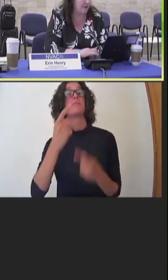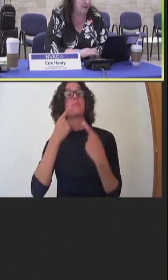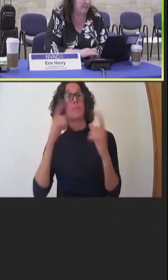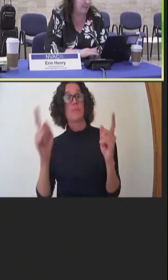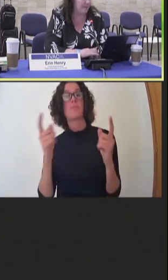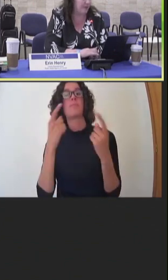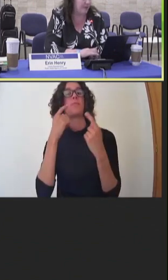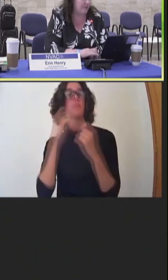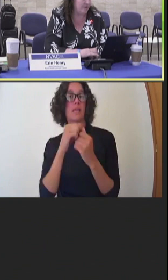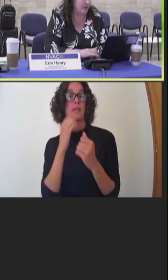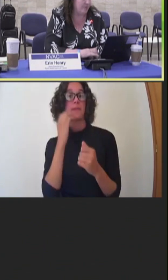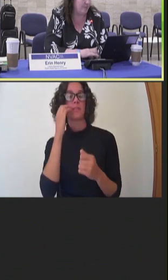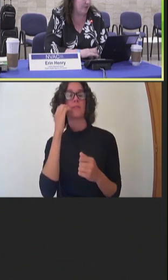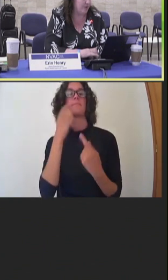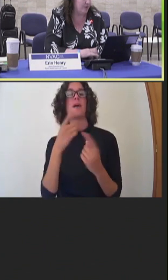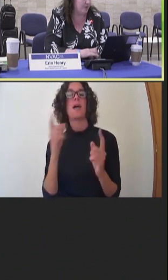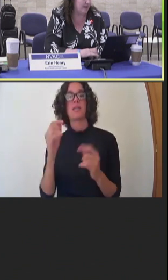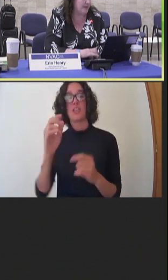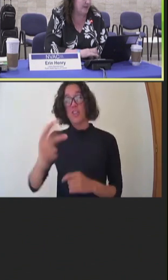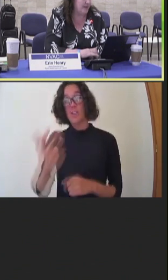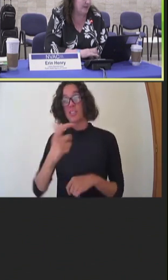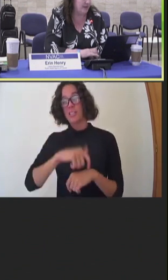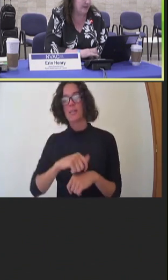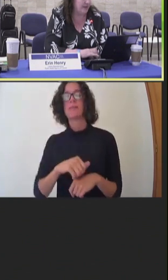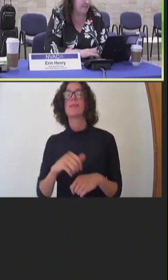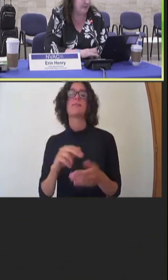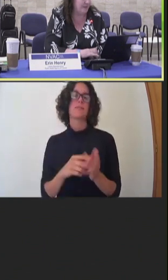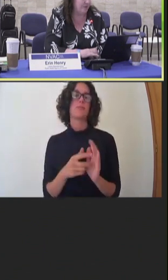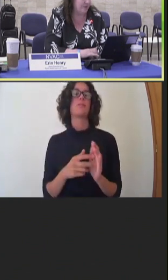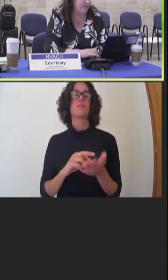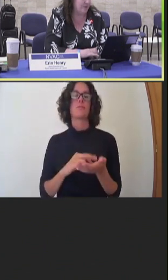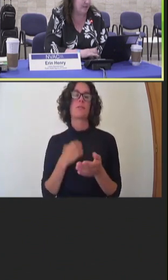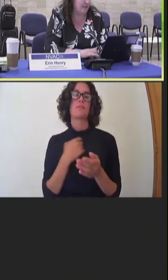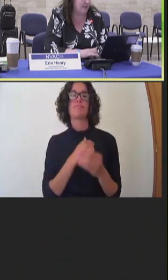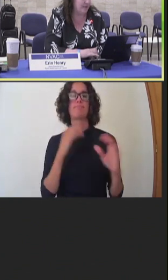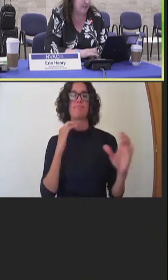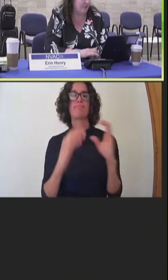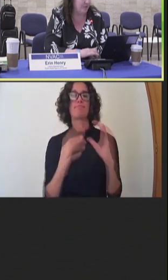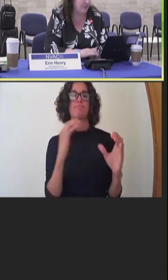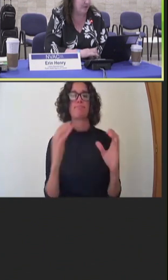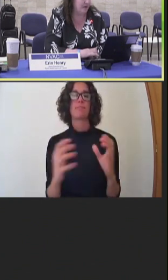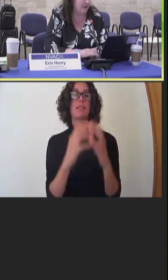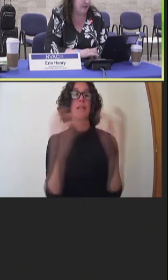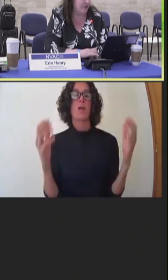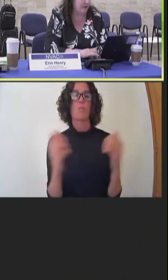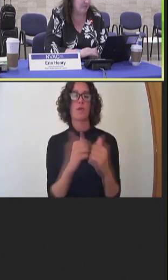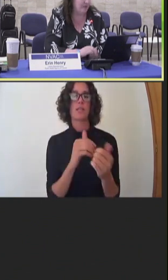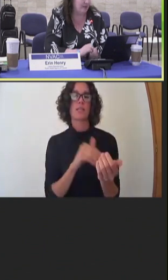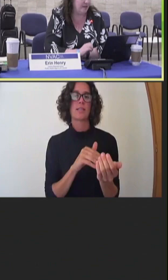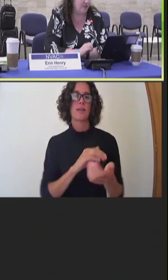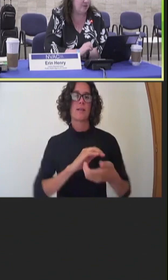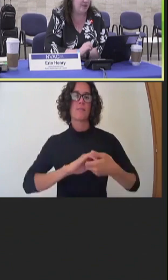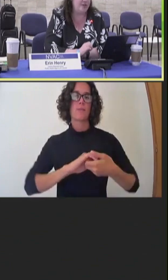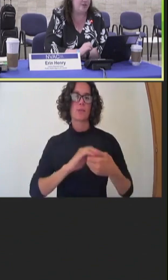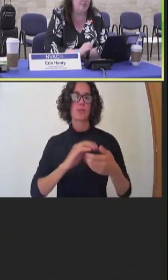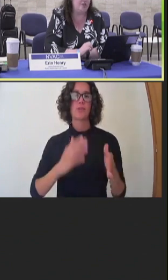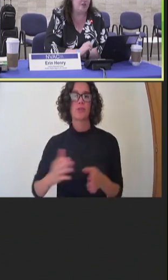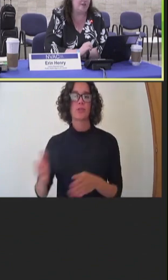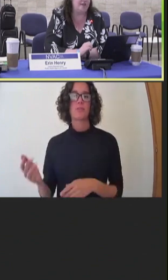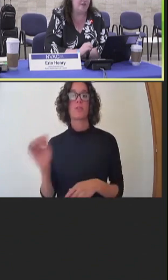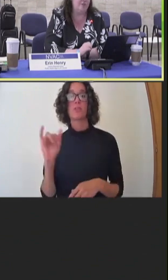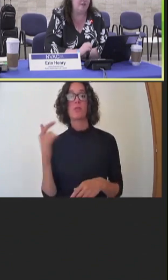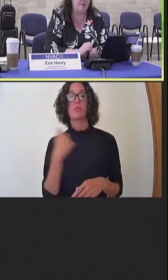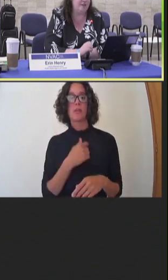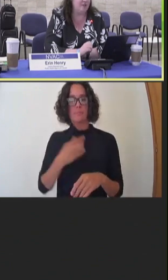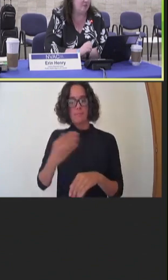our health partners. We're also busy renewing our national immunization strategy, which hasn't